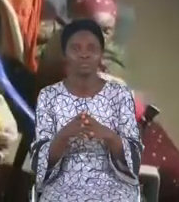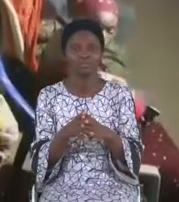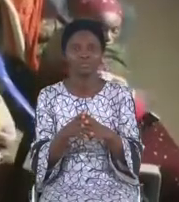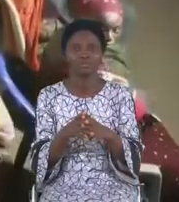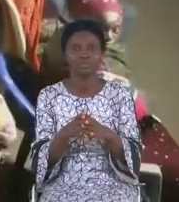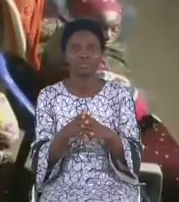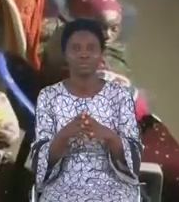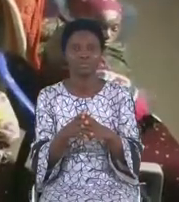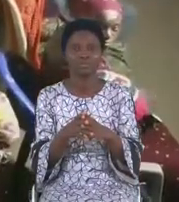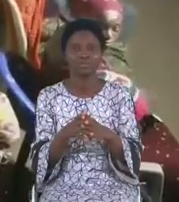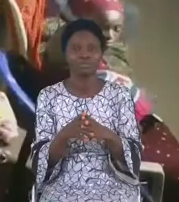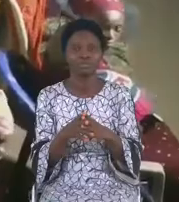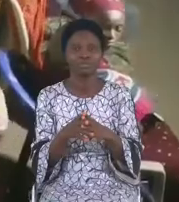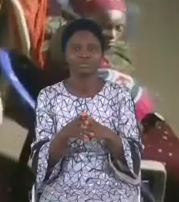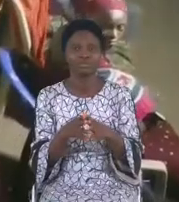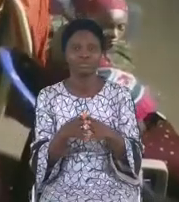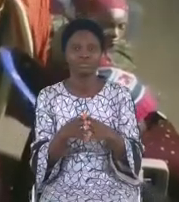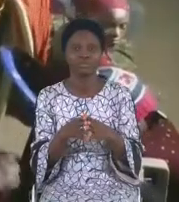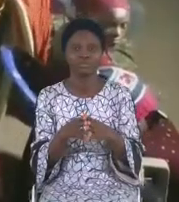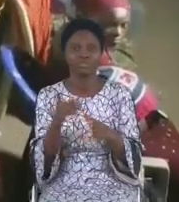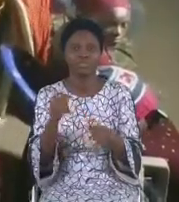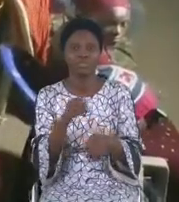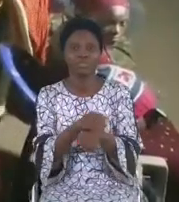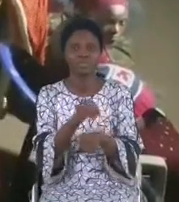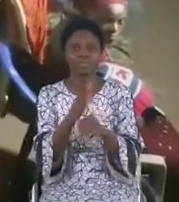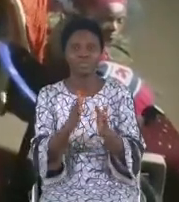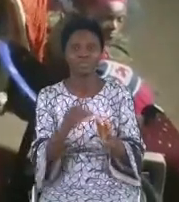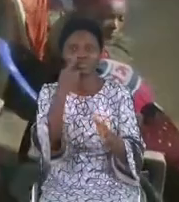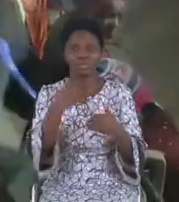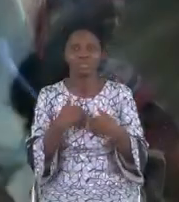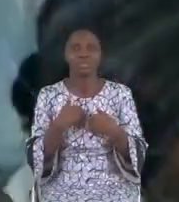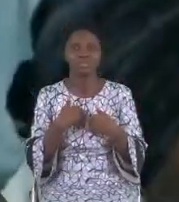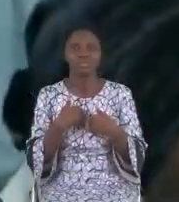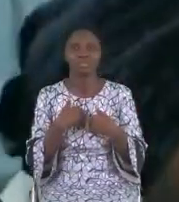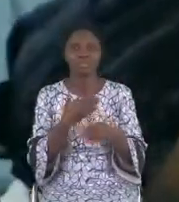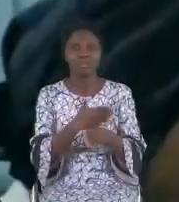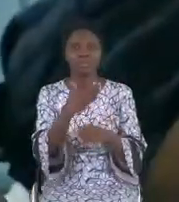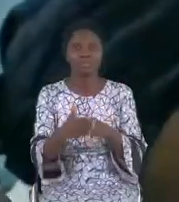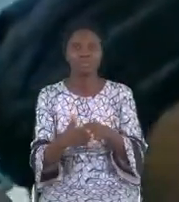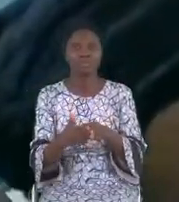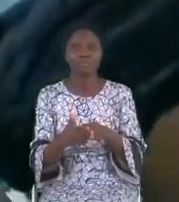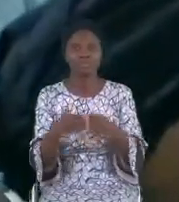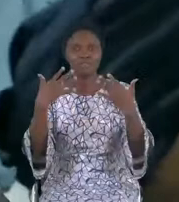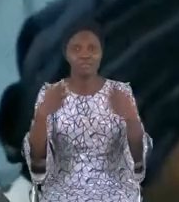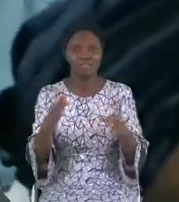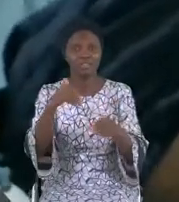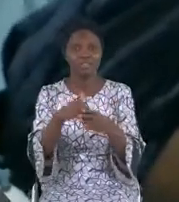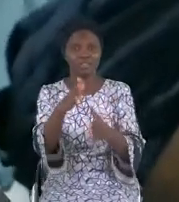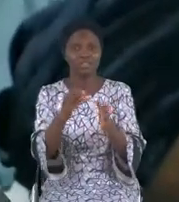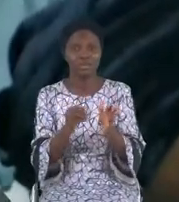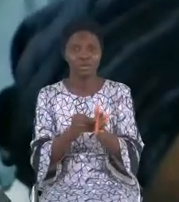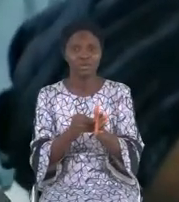who have who have finished from their own cluster segment moved to another place the children